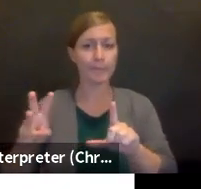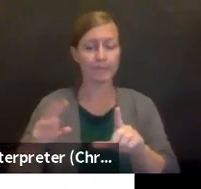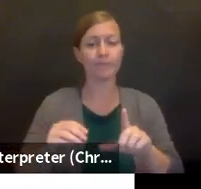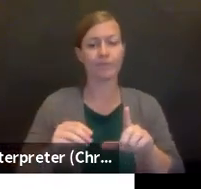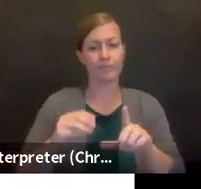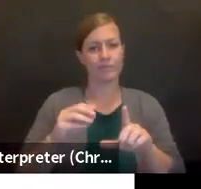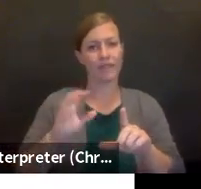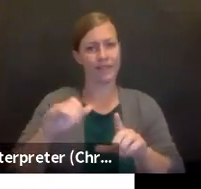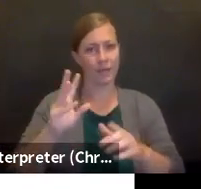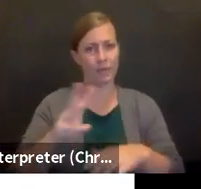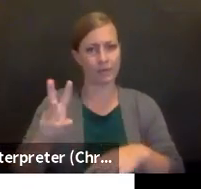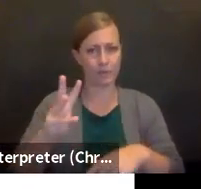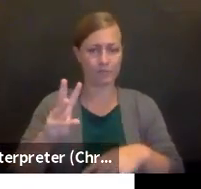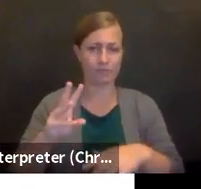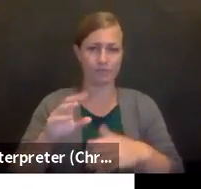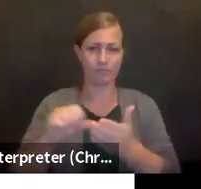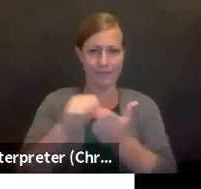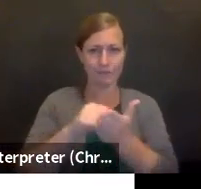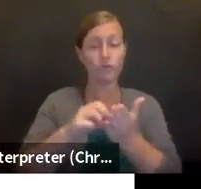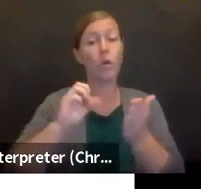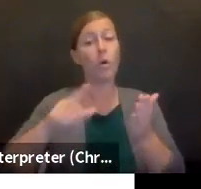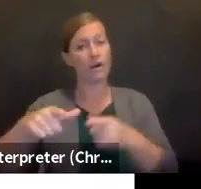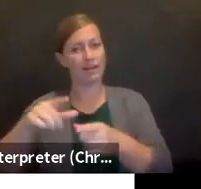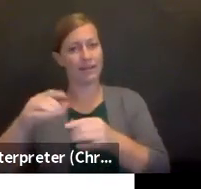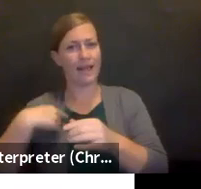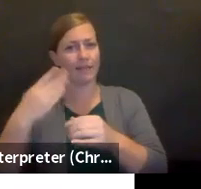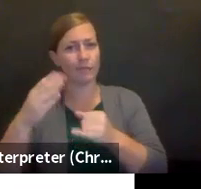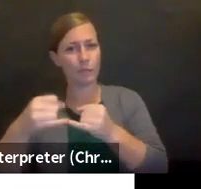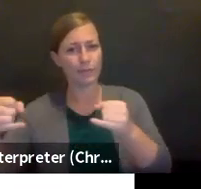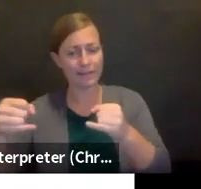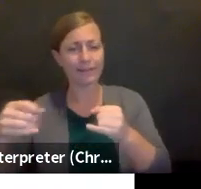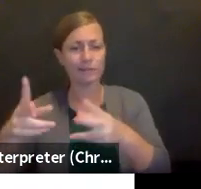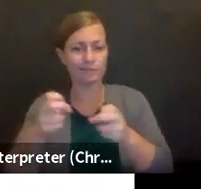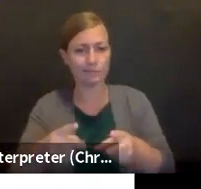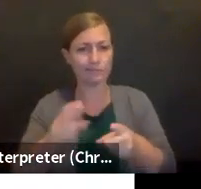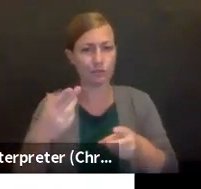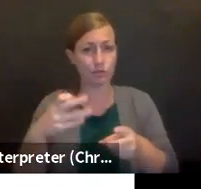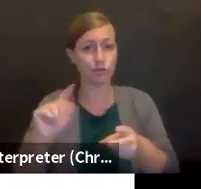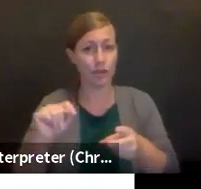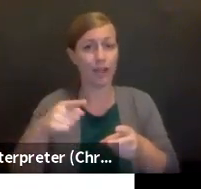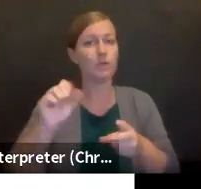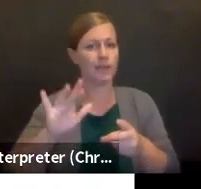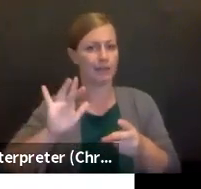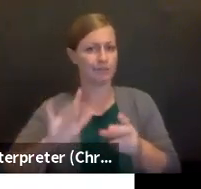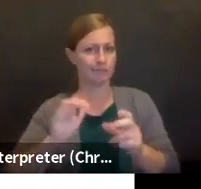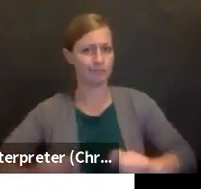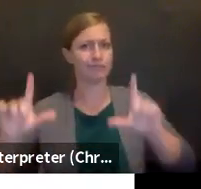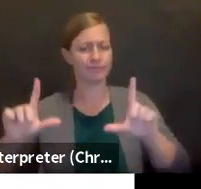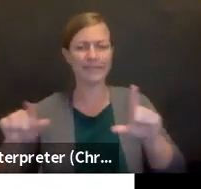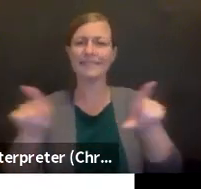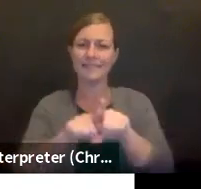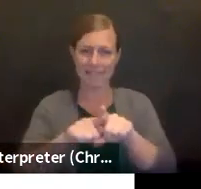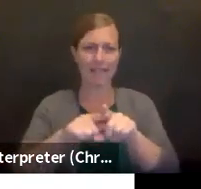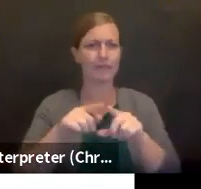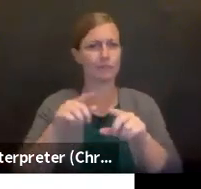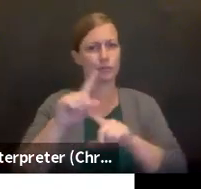this website, or you can click the link that is posted in the chat. Those links would take you to the same reflection survey